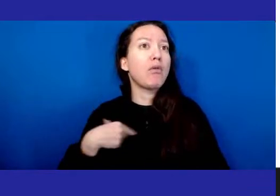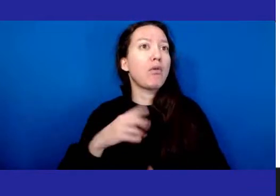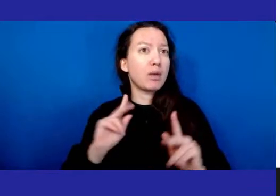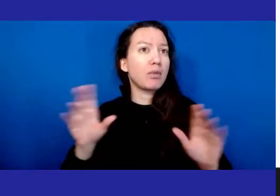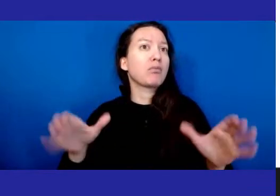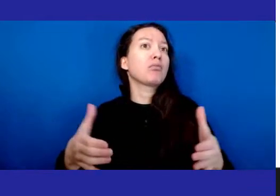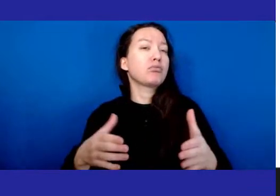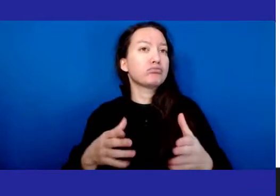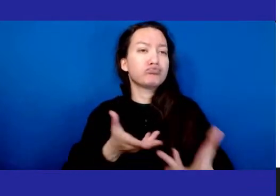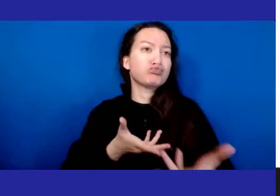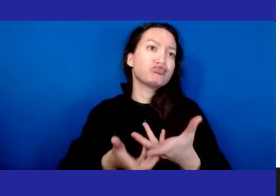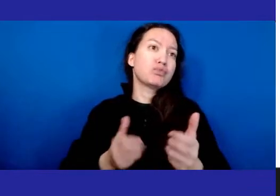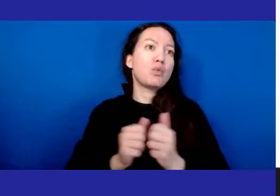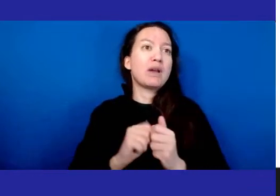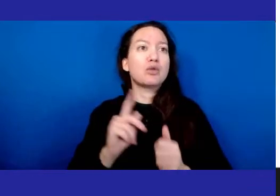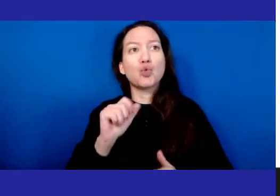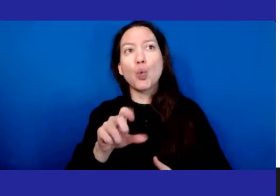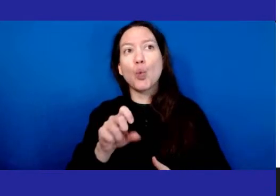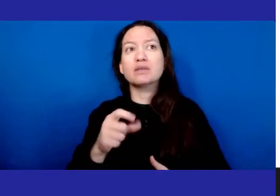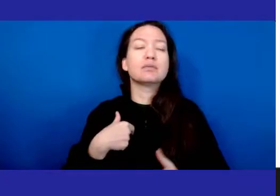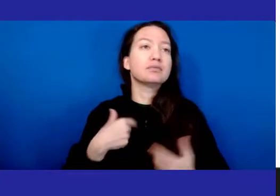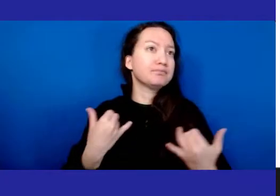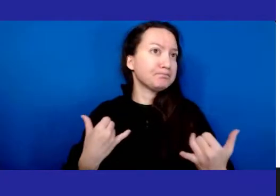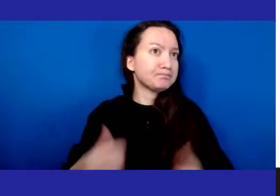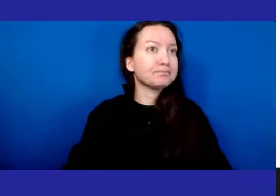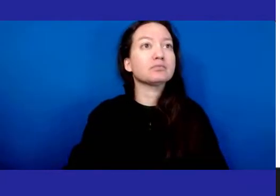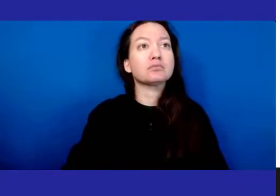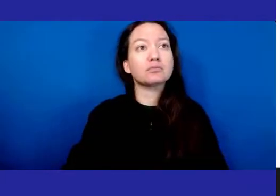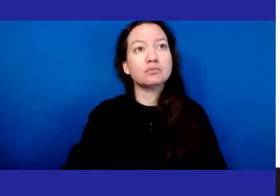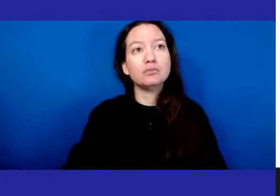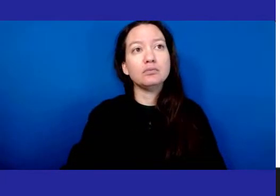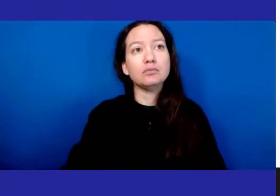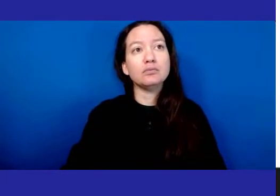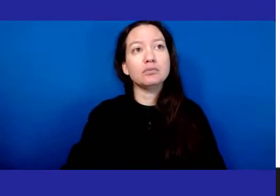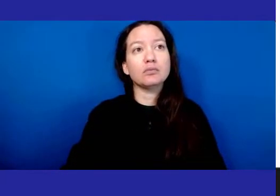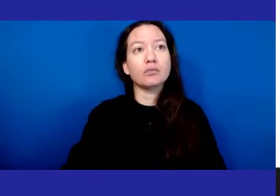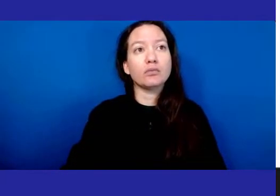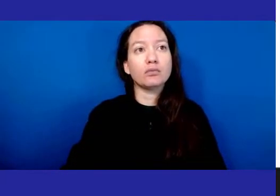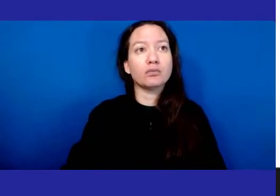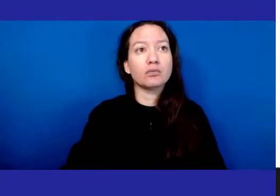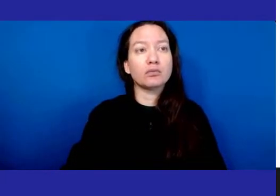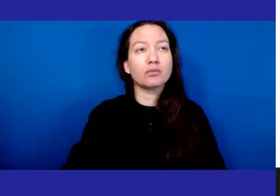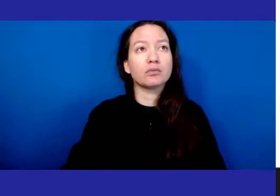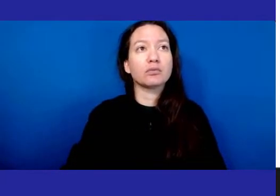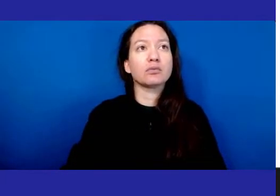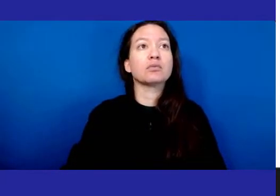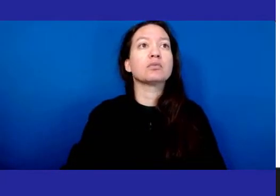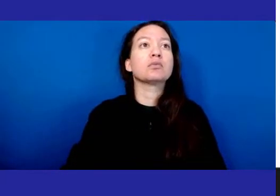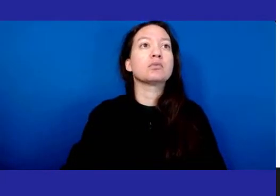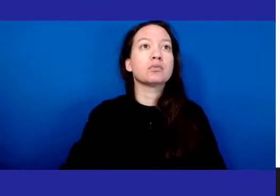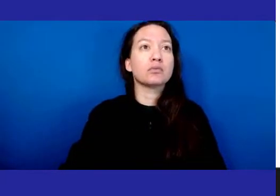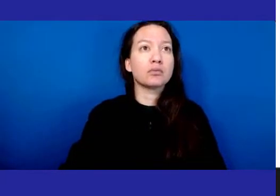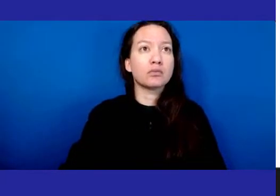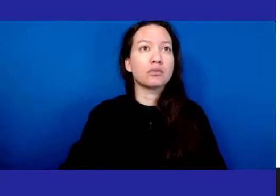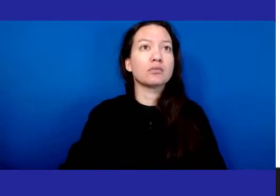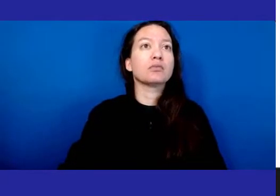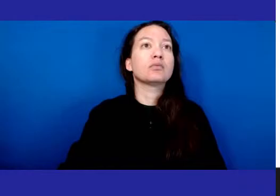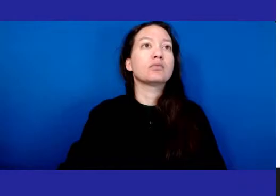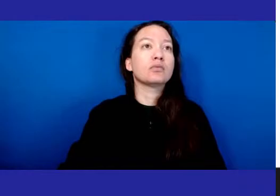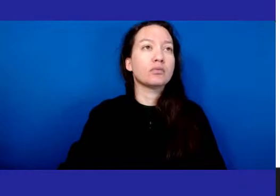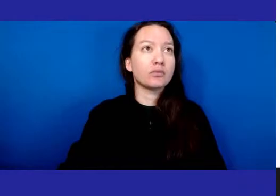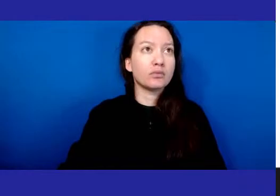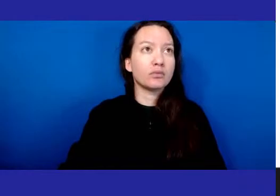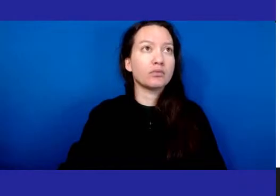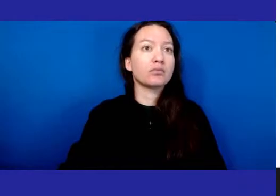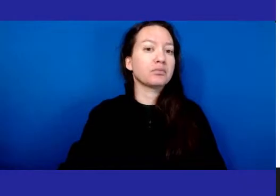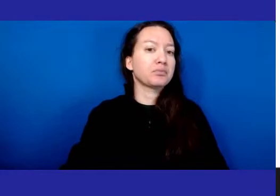as engaged with the tools that we have as they are. I think that's it. I'll be cautious, judicious